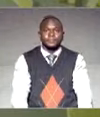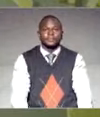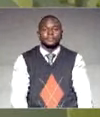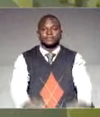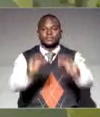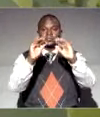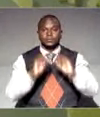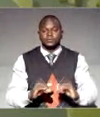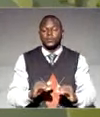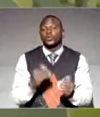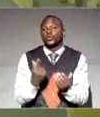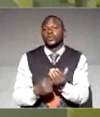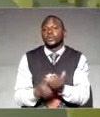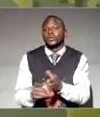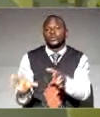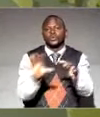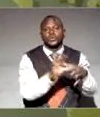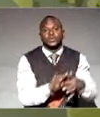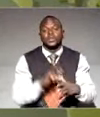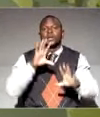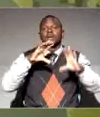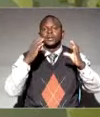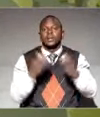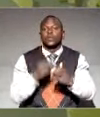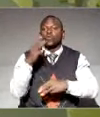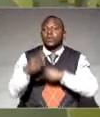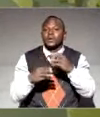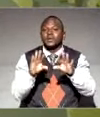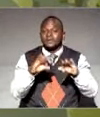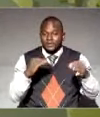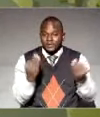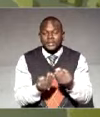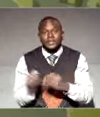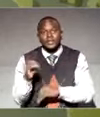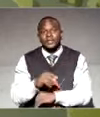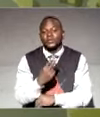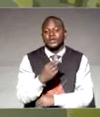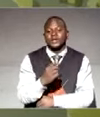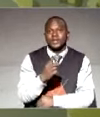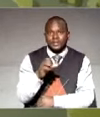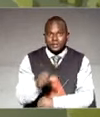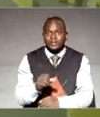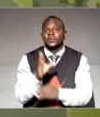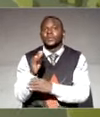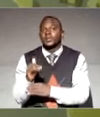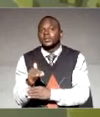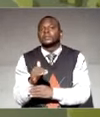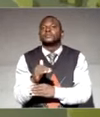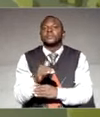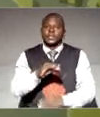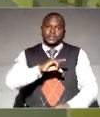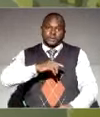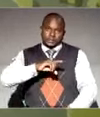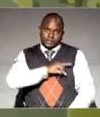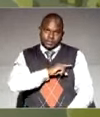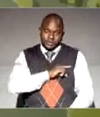Now, Uganda is to join the rest of the world to commemorate the World Family Day 2019. Minister for State for Gender